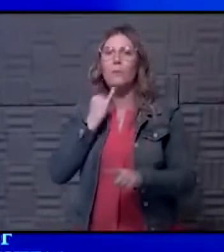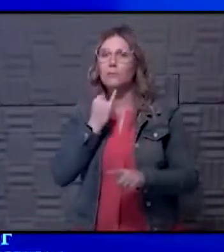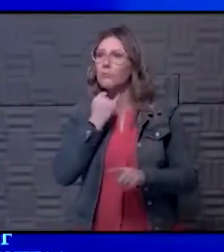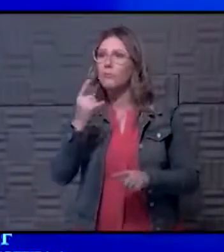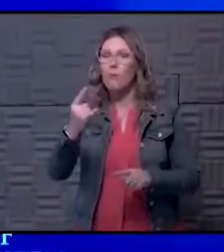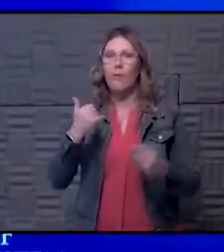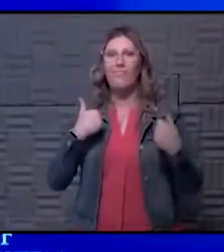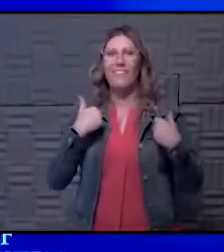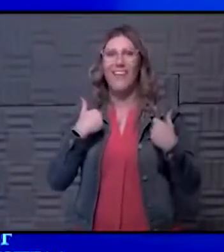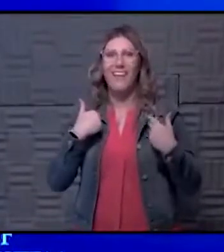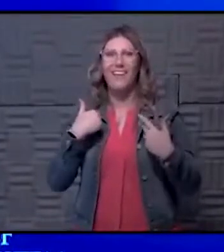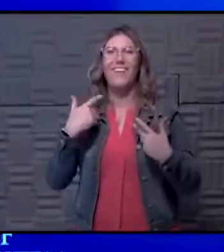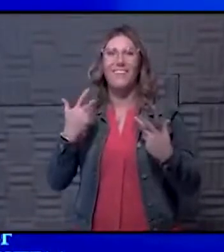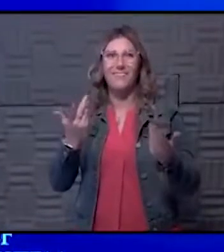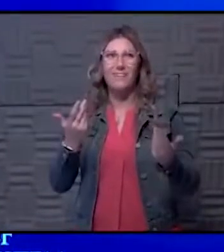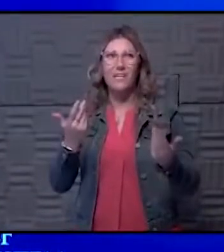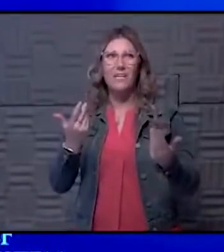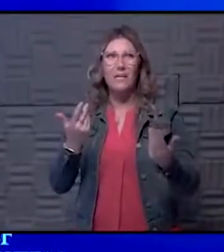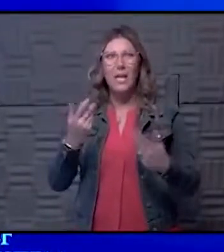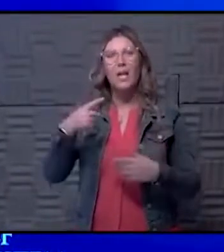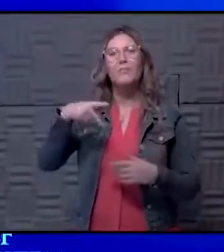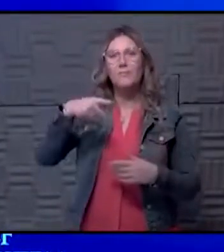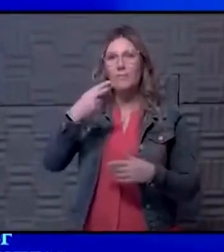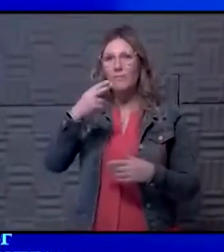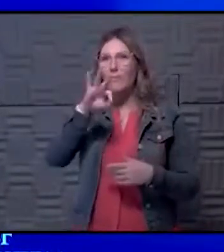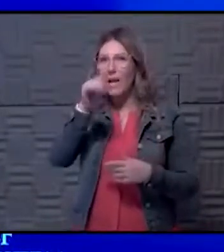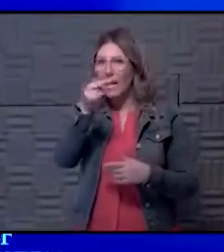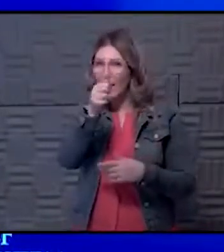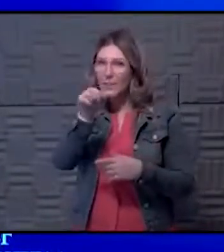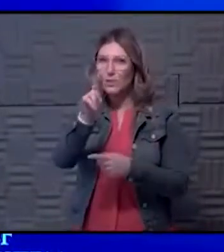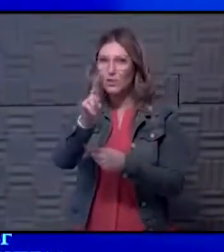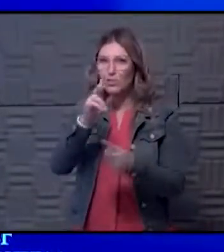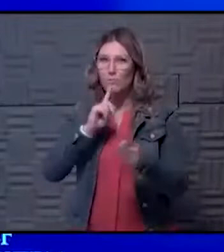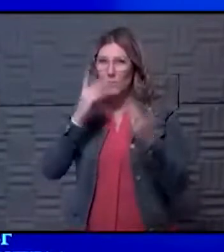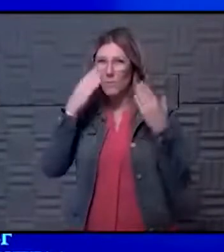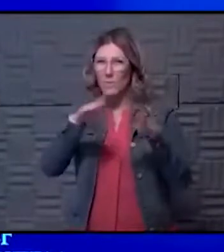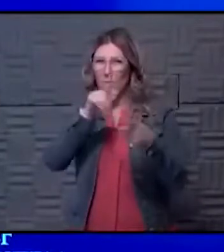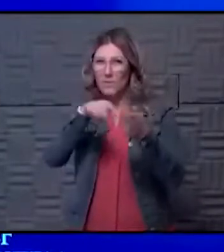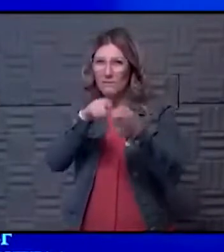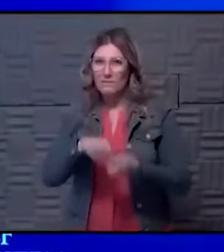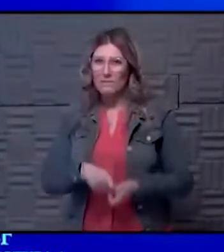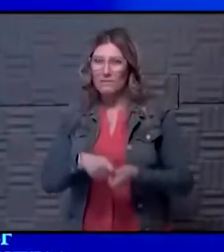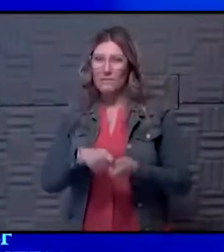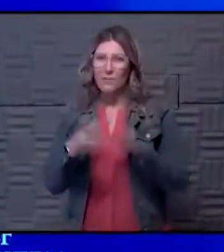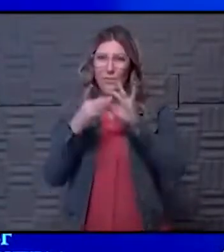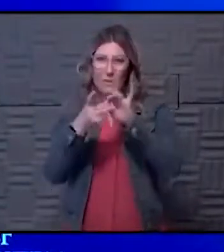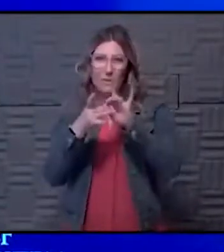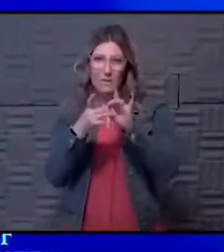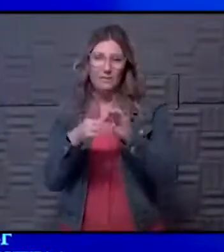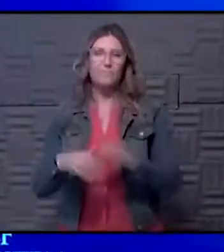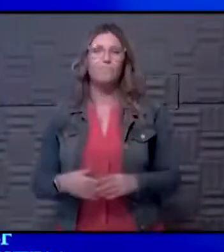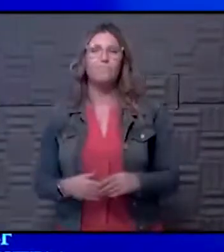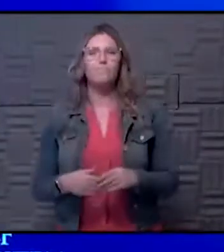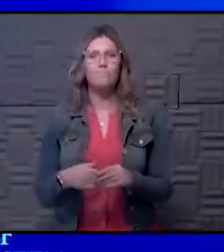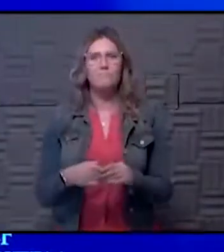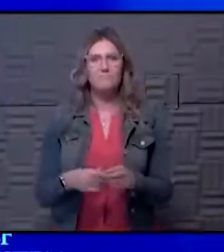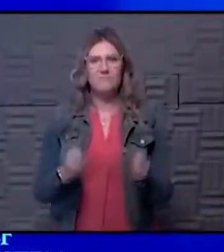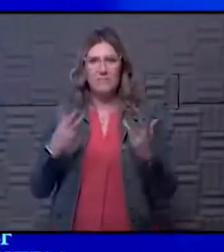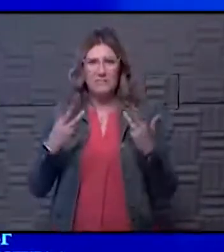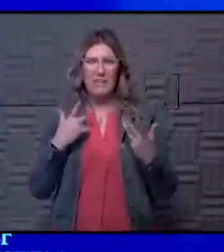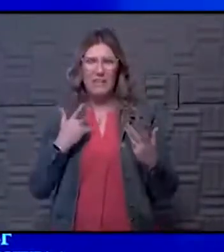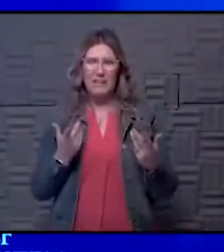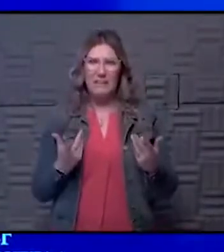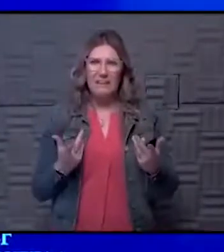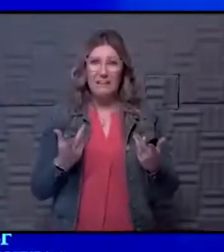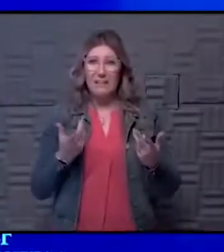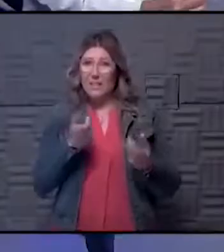Pfizer vaccines, so I think they went down to 16 years of age, but I don't know the details about that specifically. Man, we've had a couple of I don't knows this